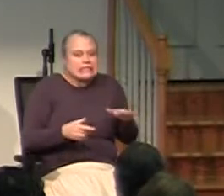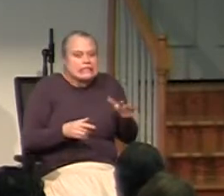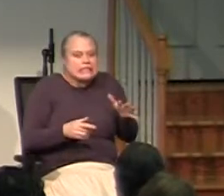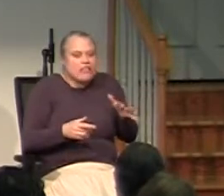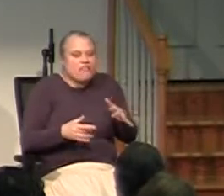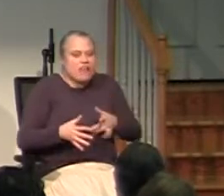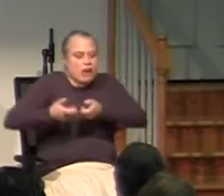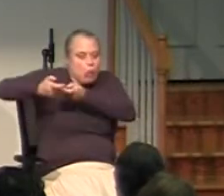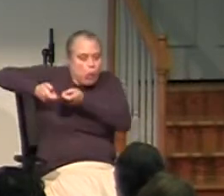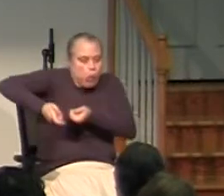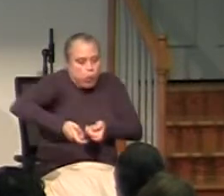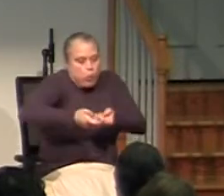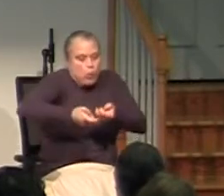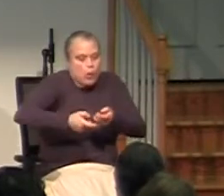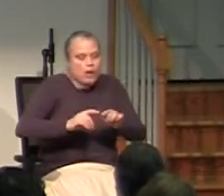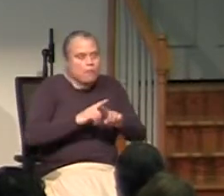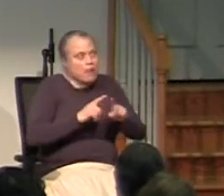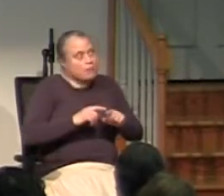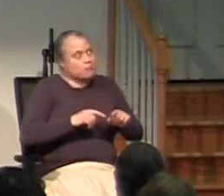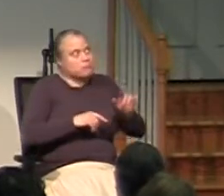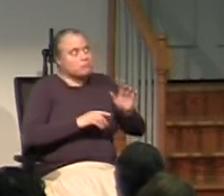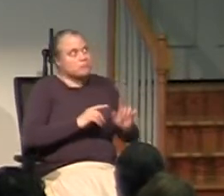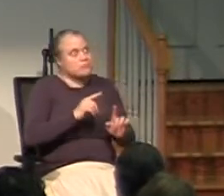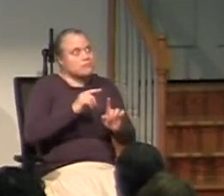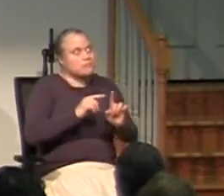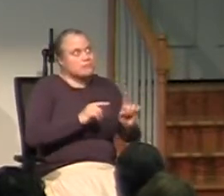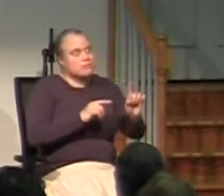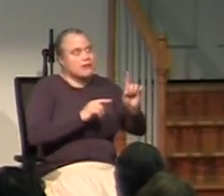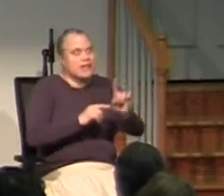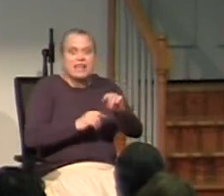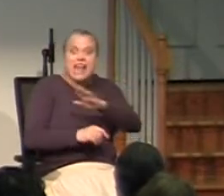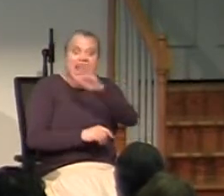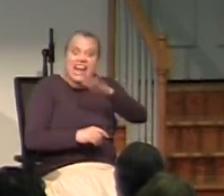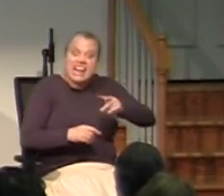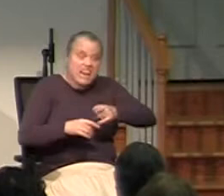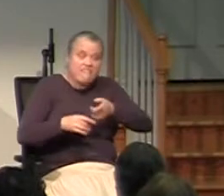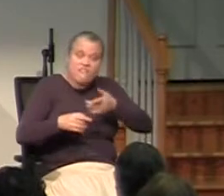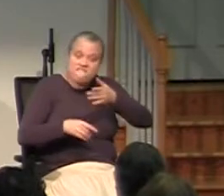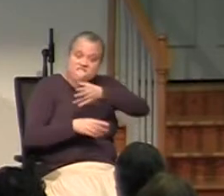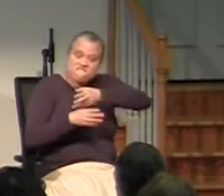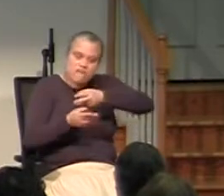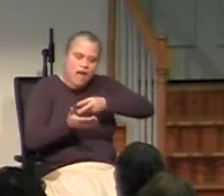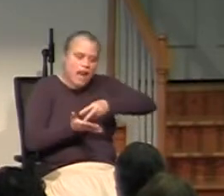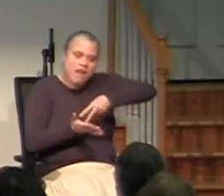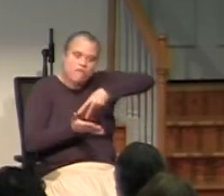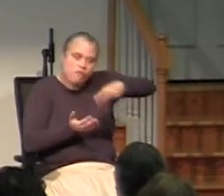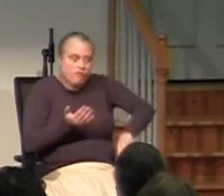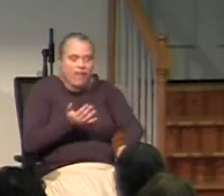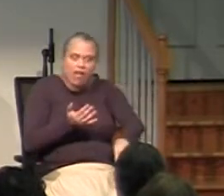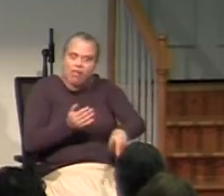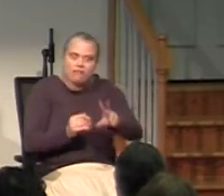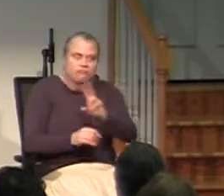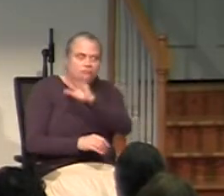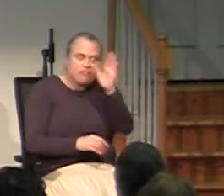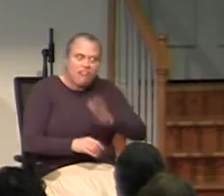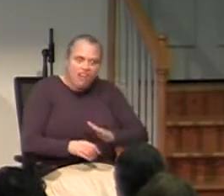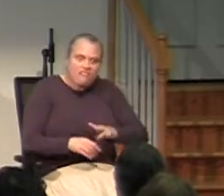slope, but I went up. You know, I never fell down once. Those habits began